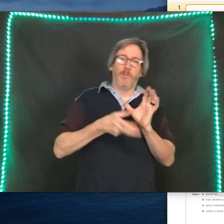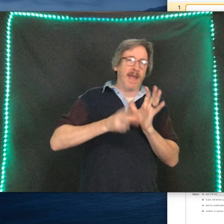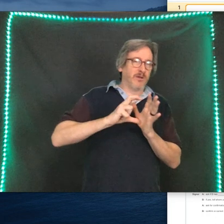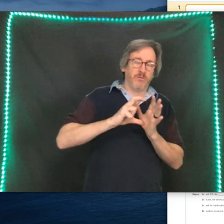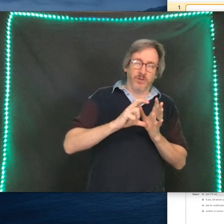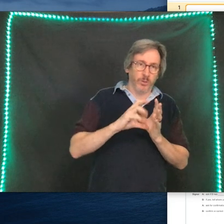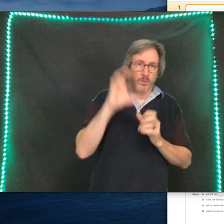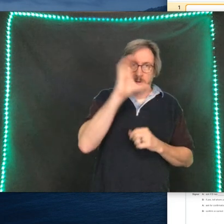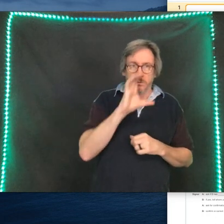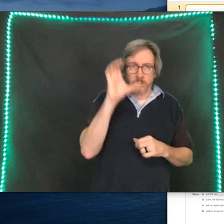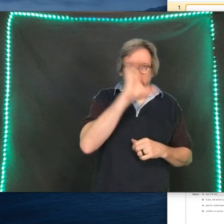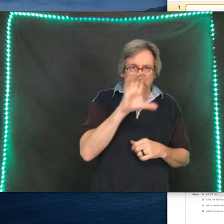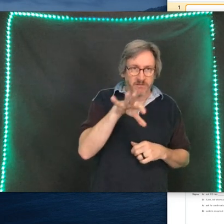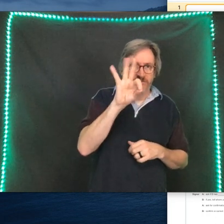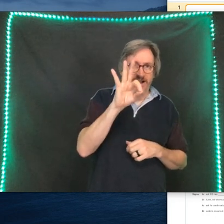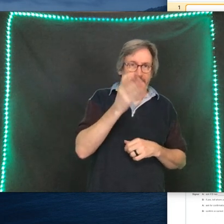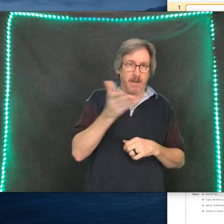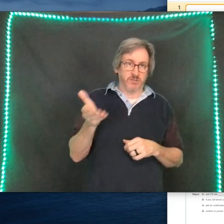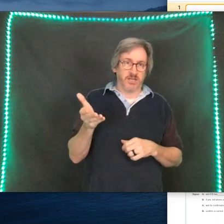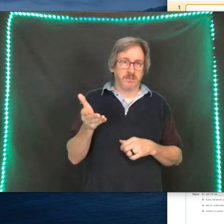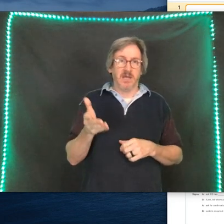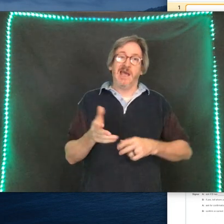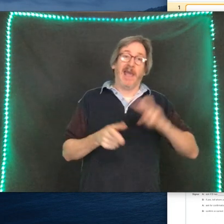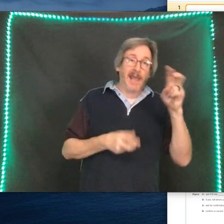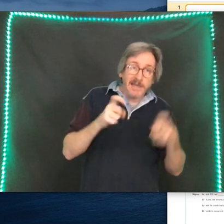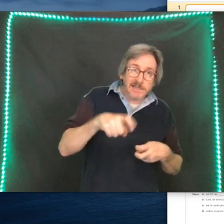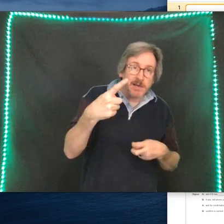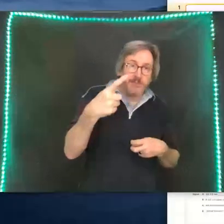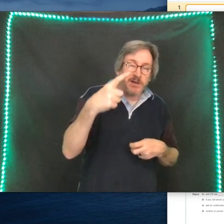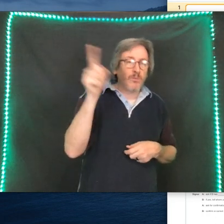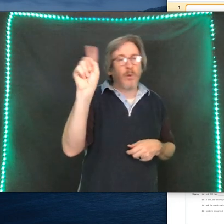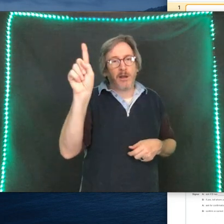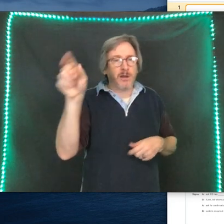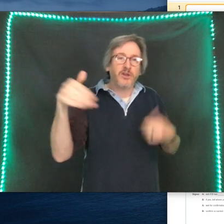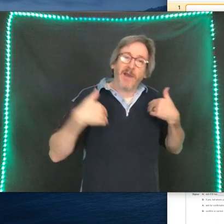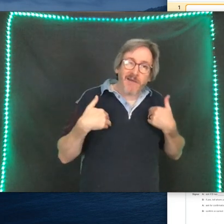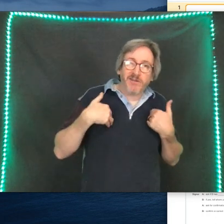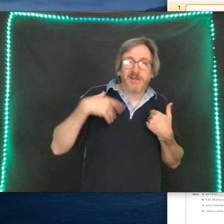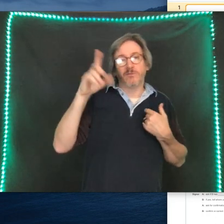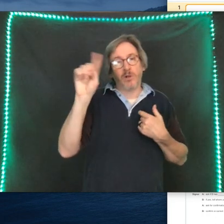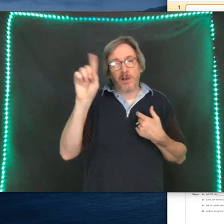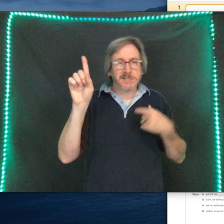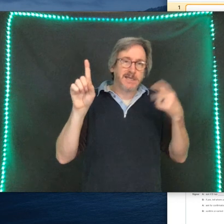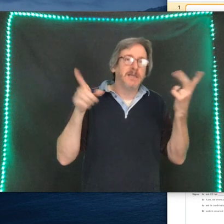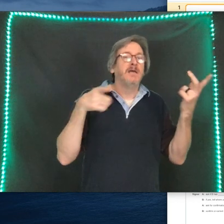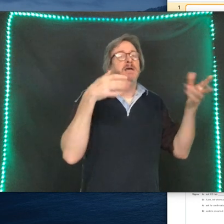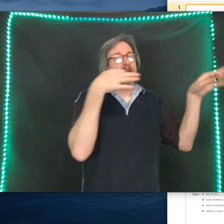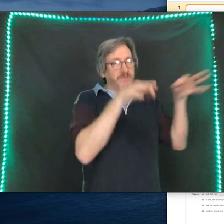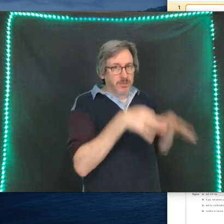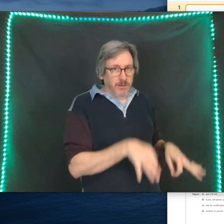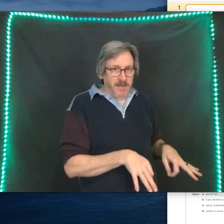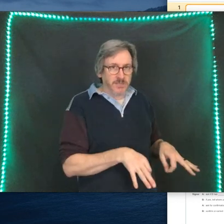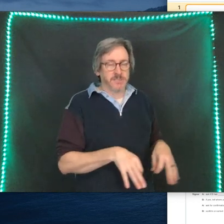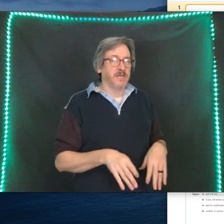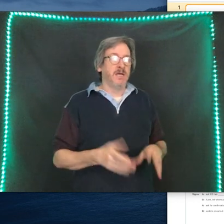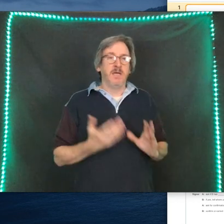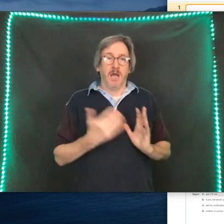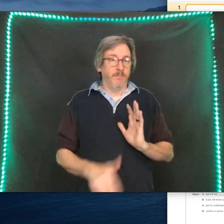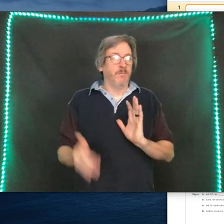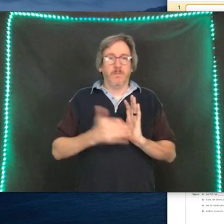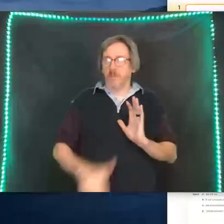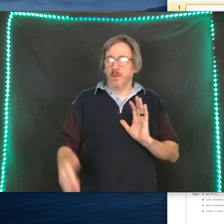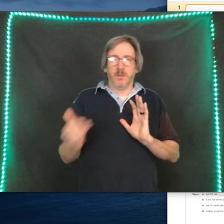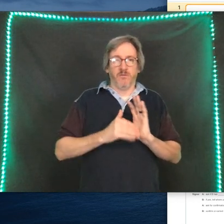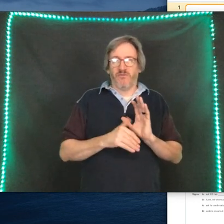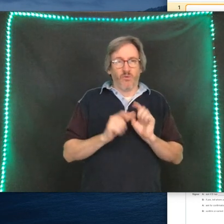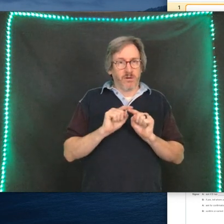we go back and review finding an object. Hey, I need something. Where do you have it? Where is it? Giving directions.